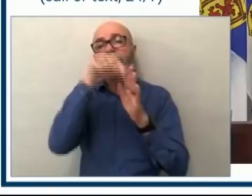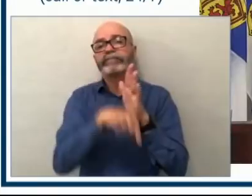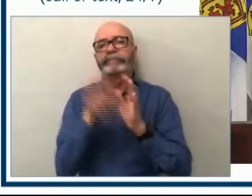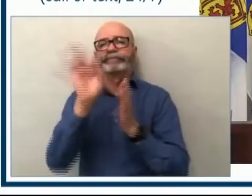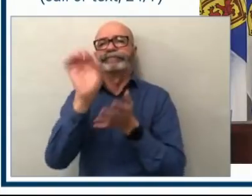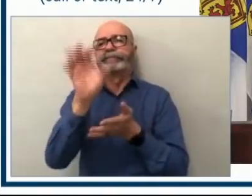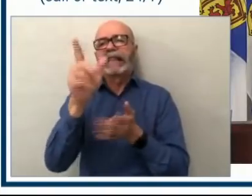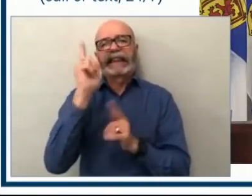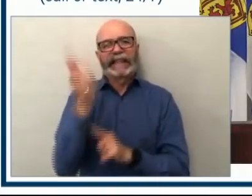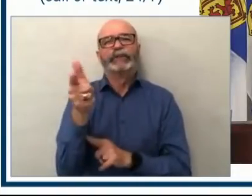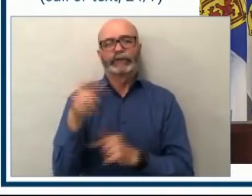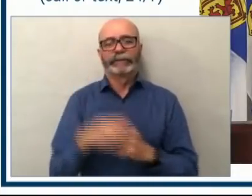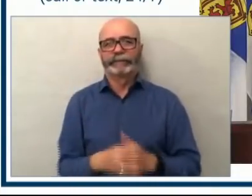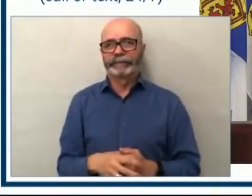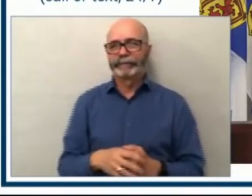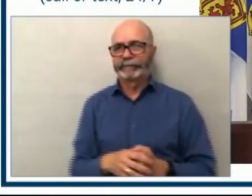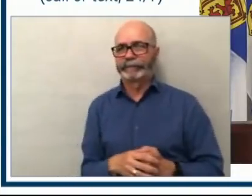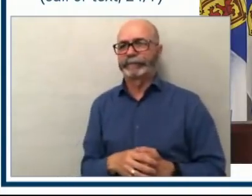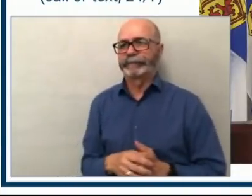follow-up, Sarah.